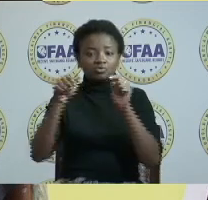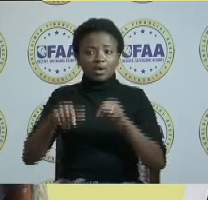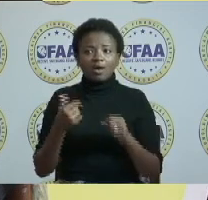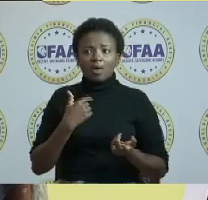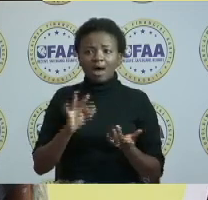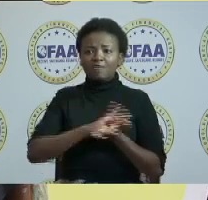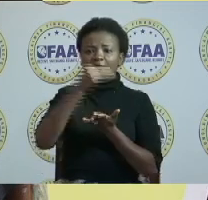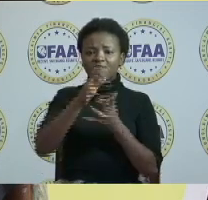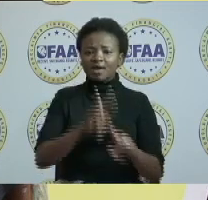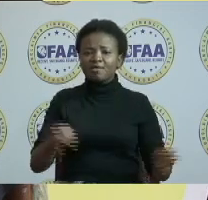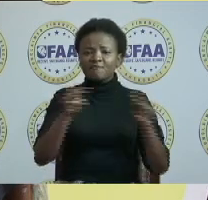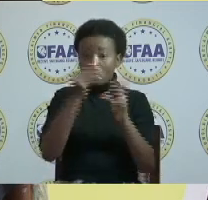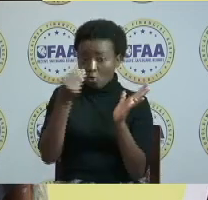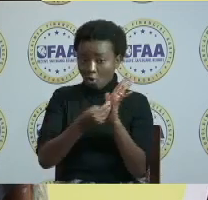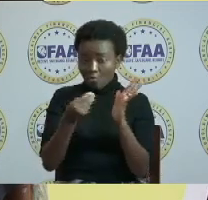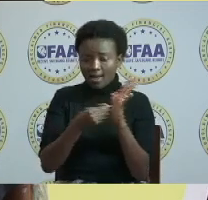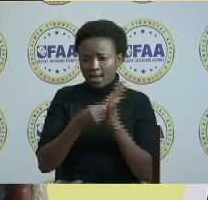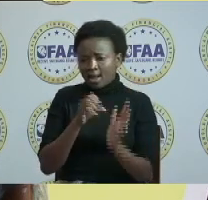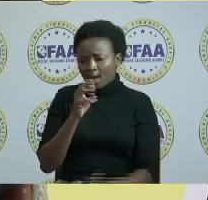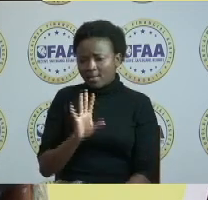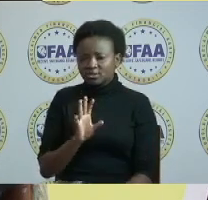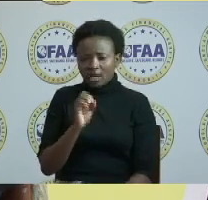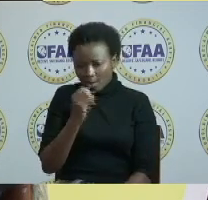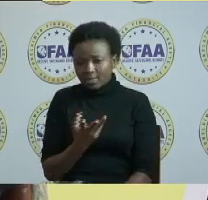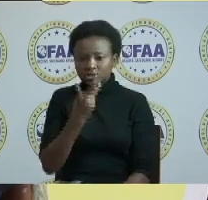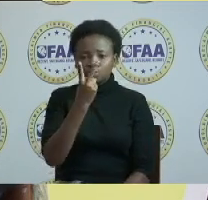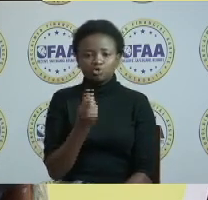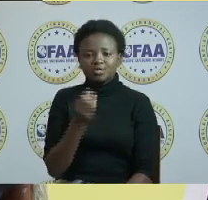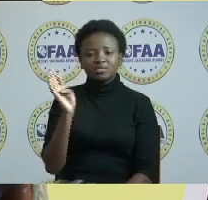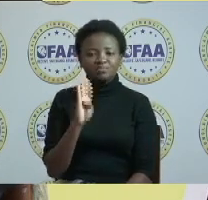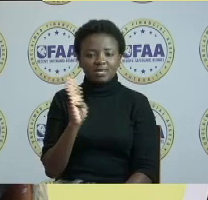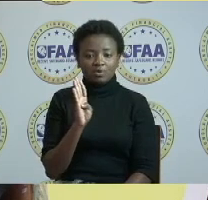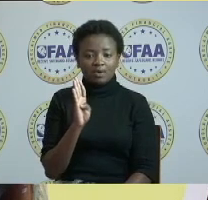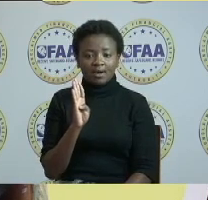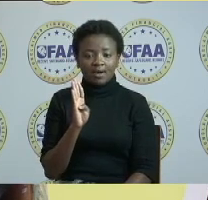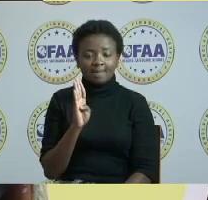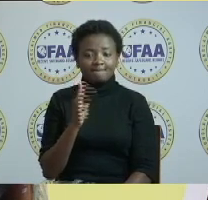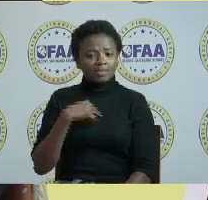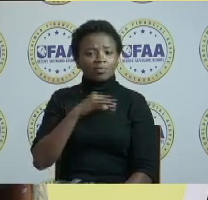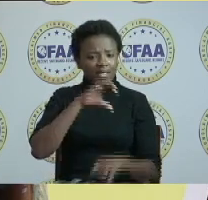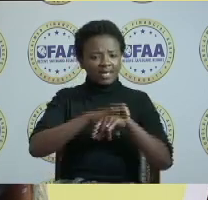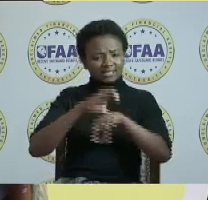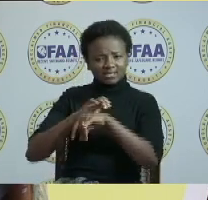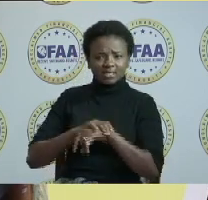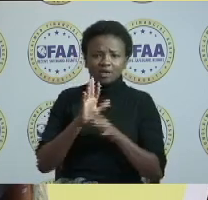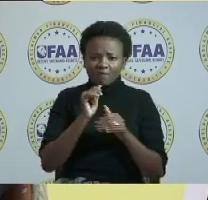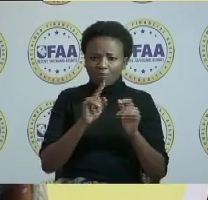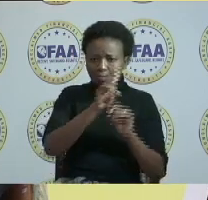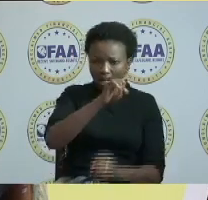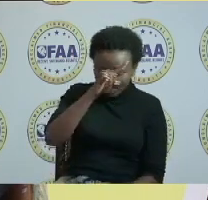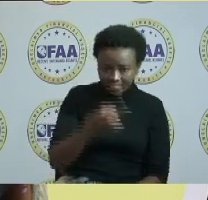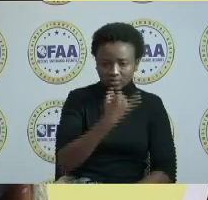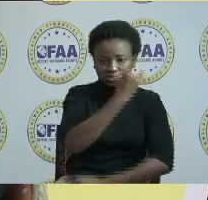global fund value in terms of cash is about 20 billion Kenya shillings that we've been able to receive from just about